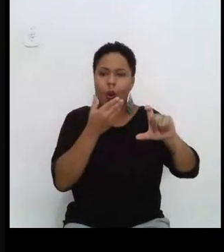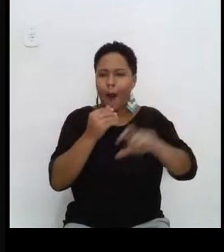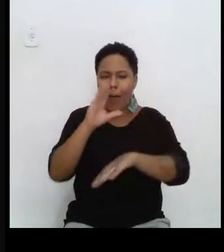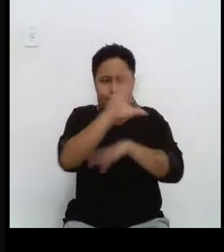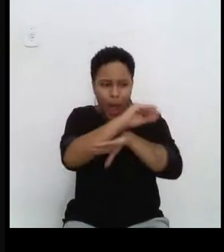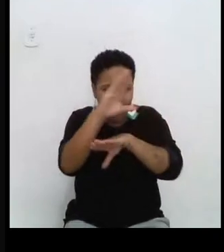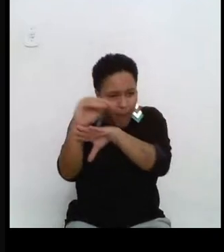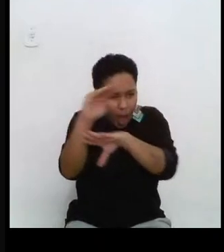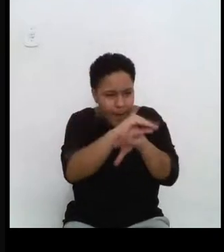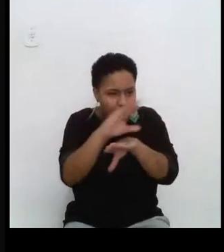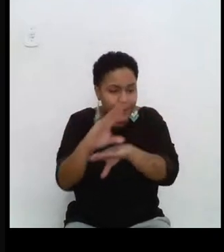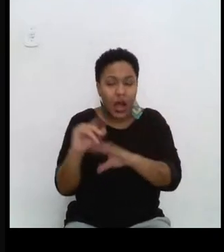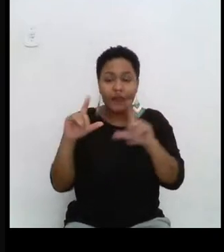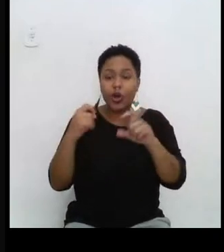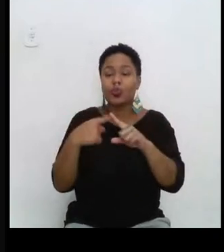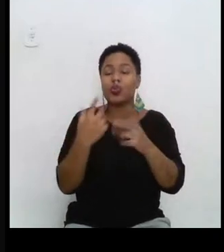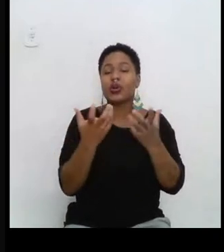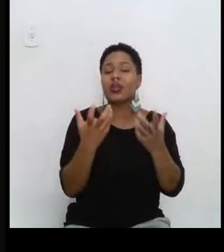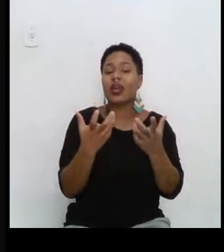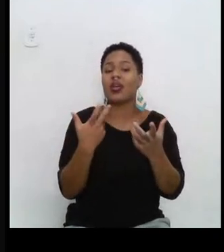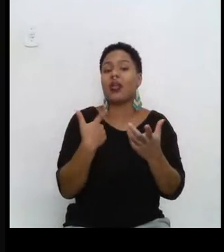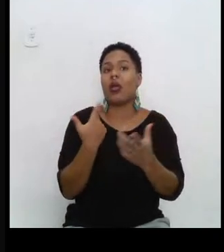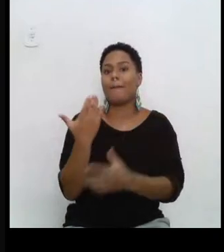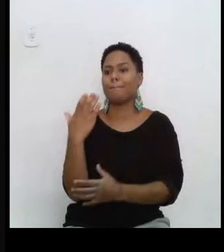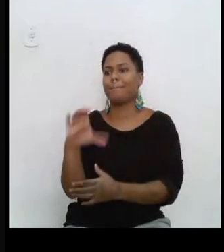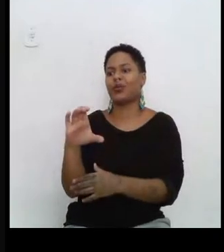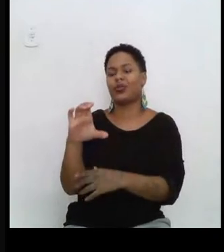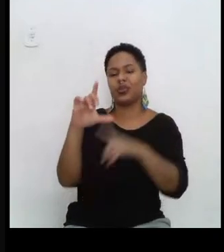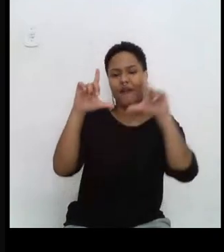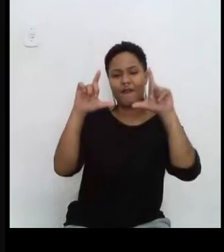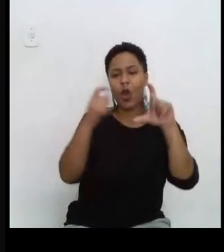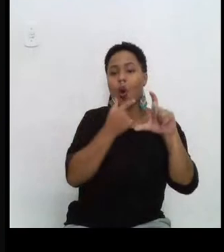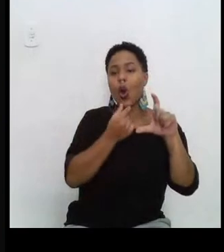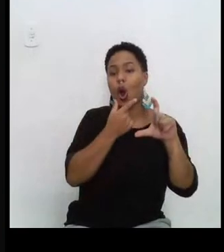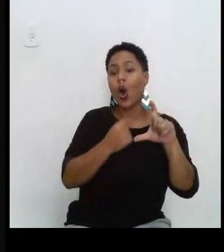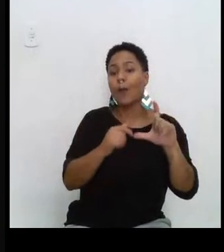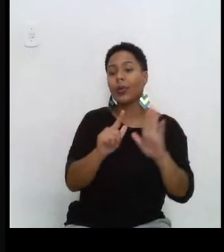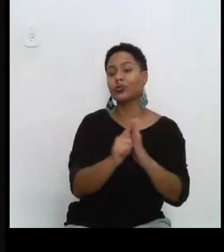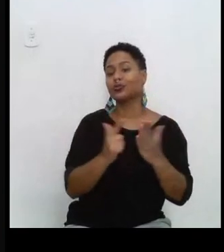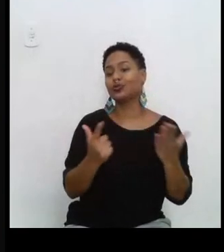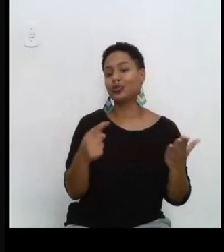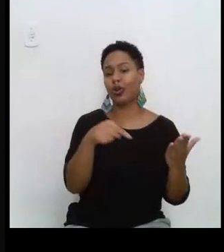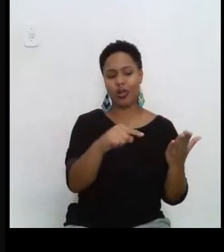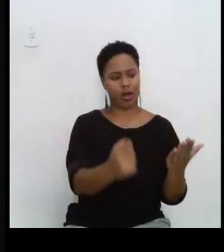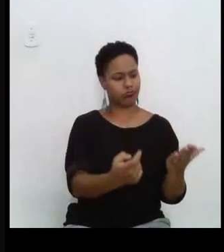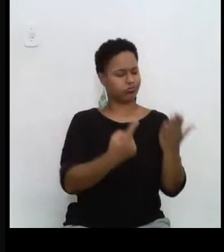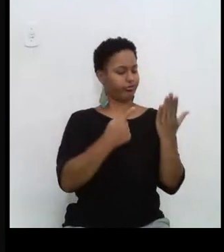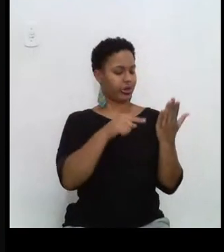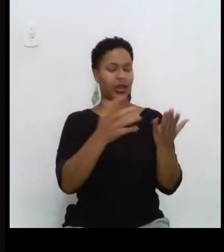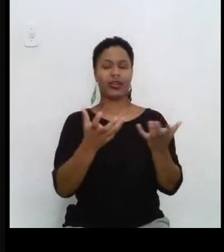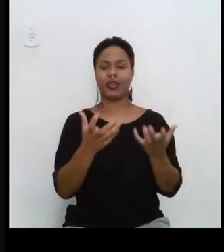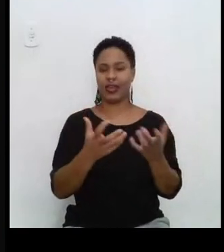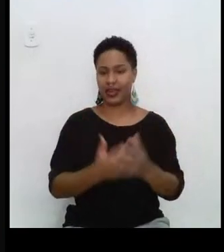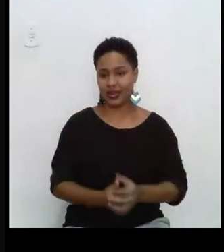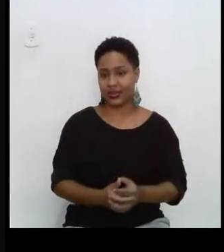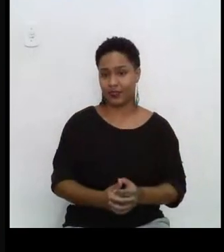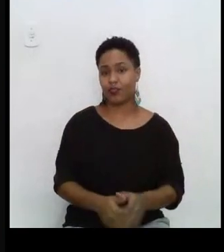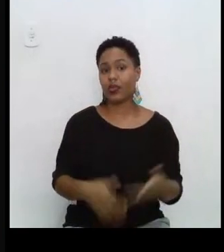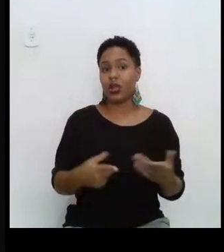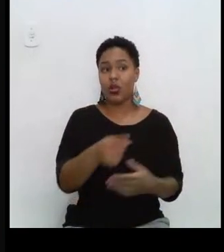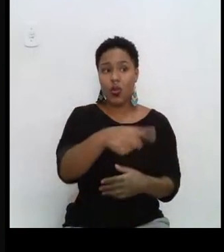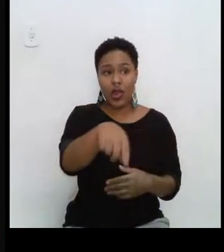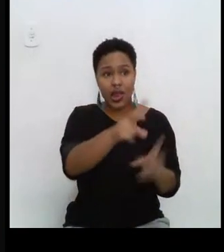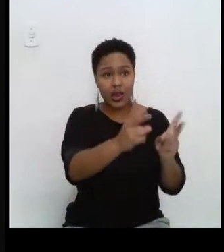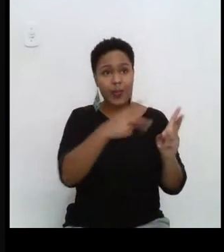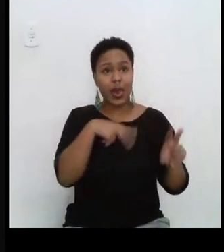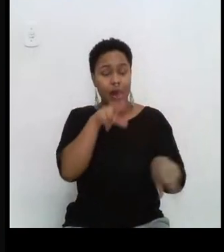the newspapers and for them too Perfect sense of privacy and for the road and Discover the